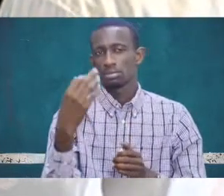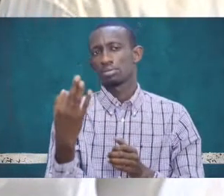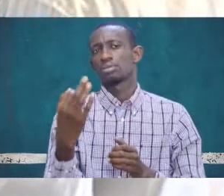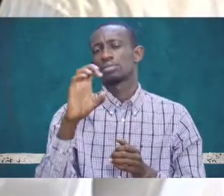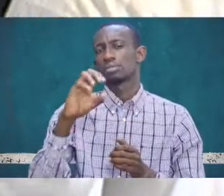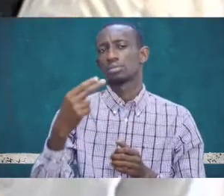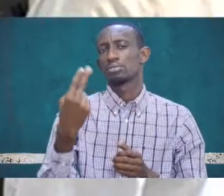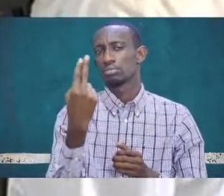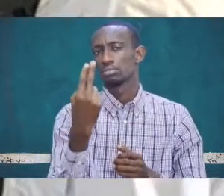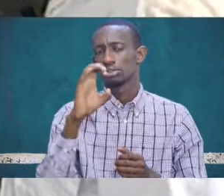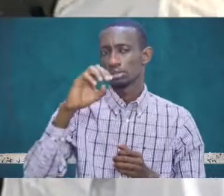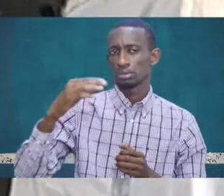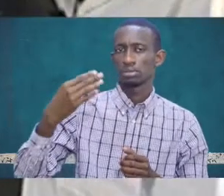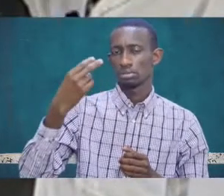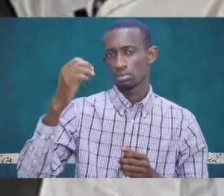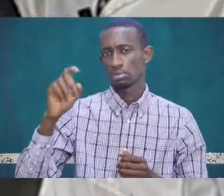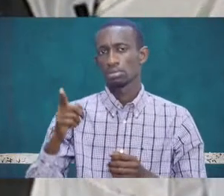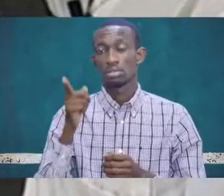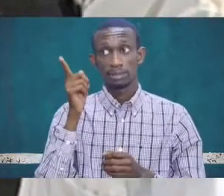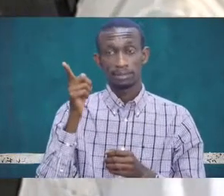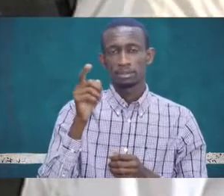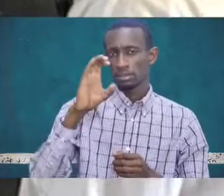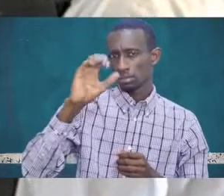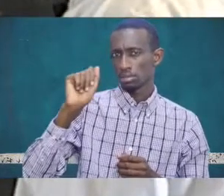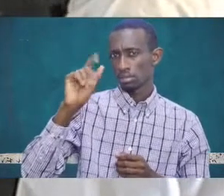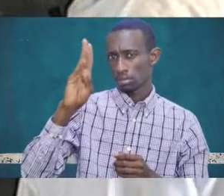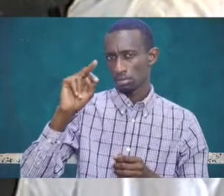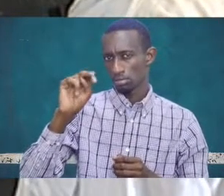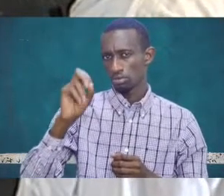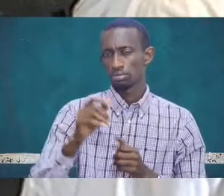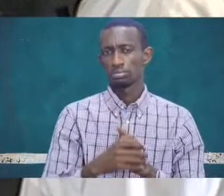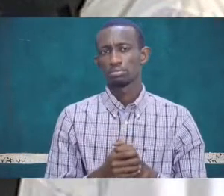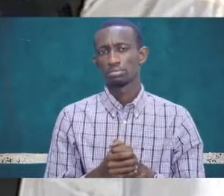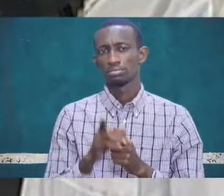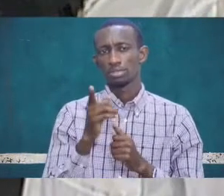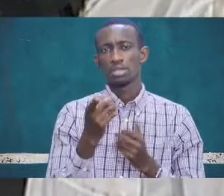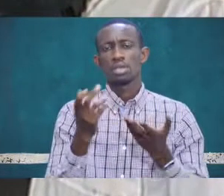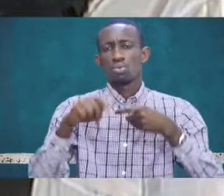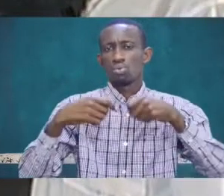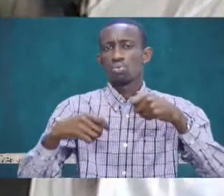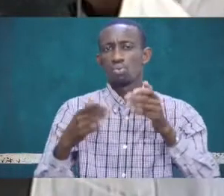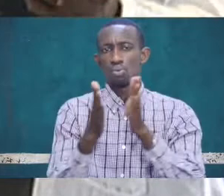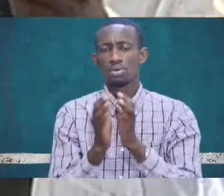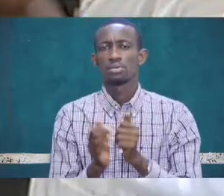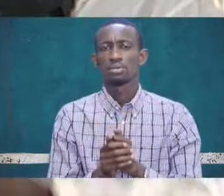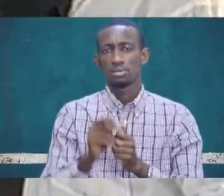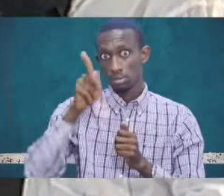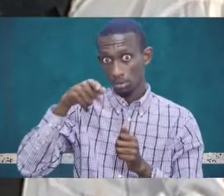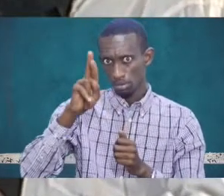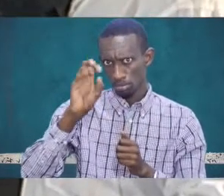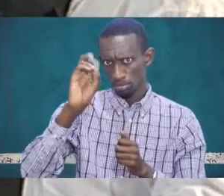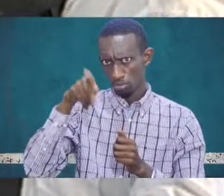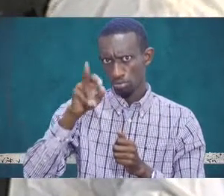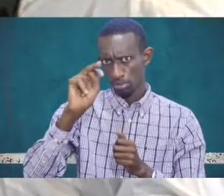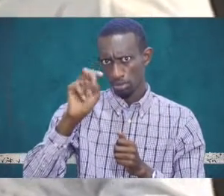CH2, COOH. This is a carboxylic acid, so it will be reacting with the propanoic acid. You represent that